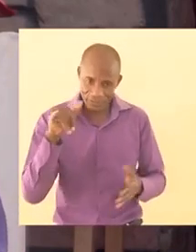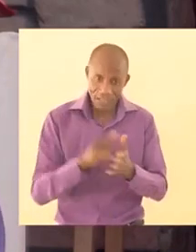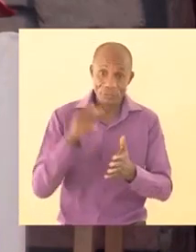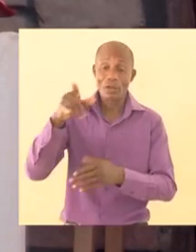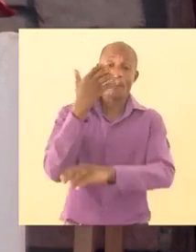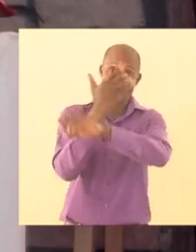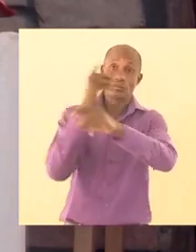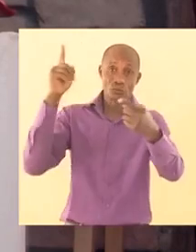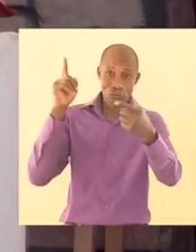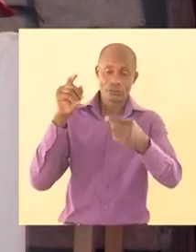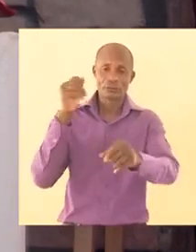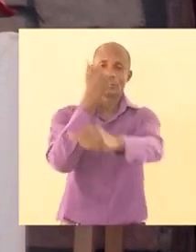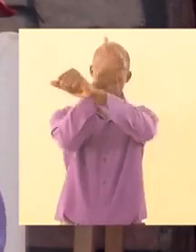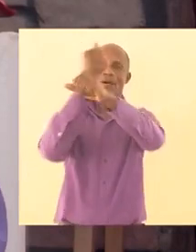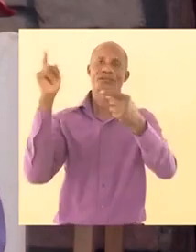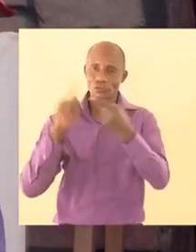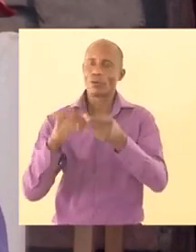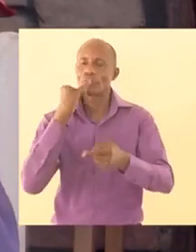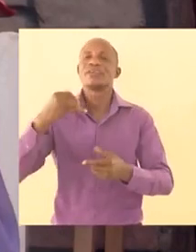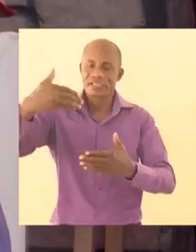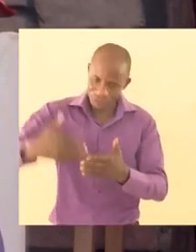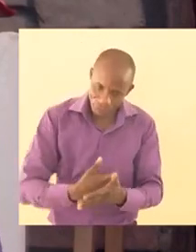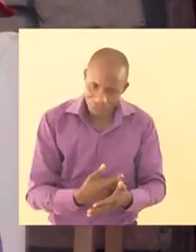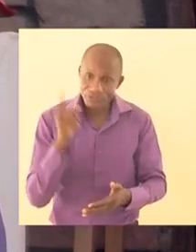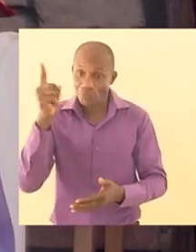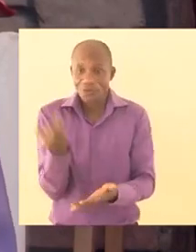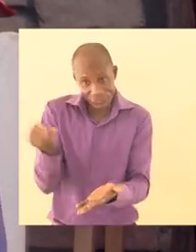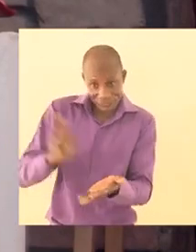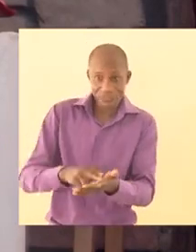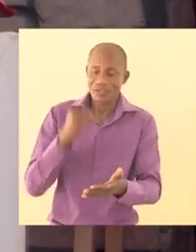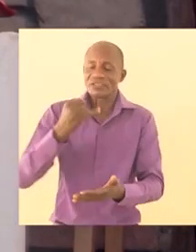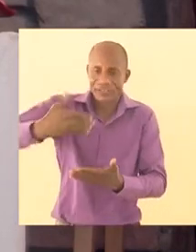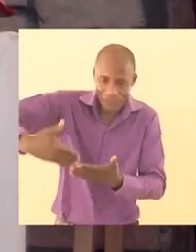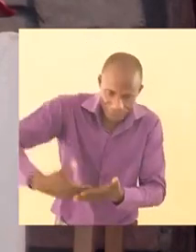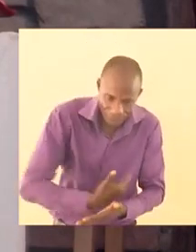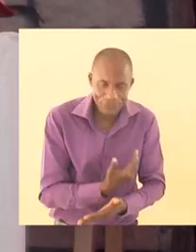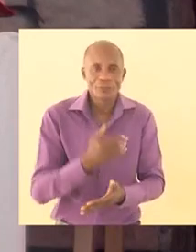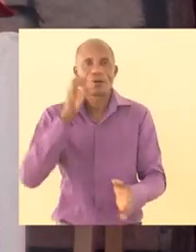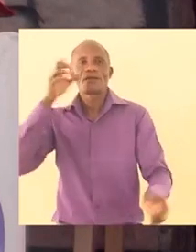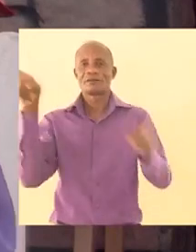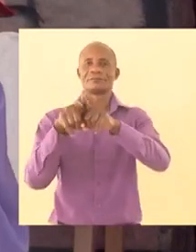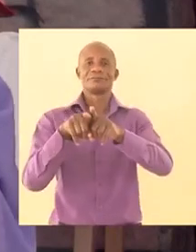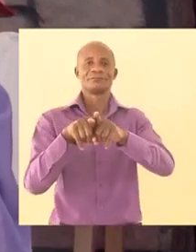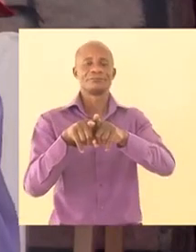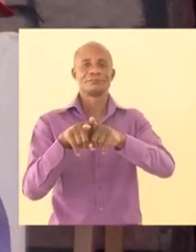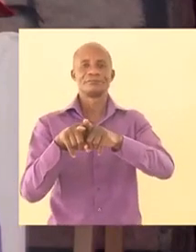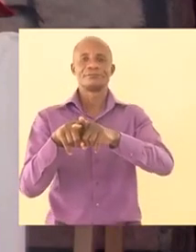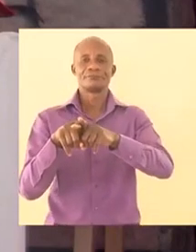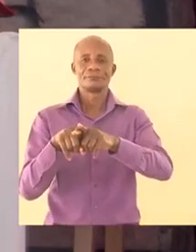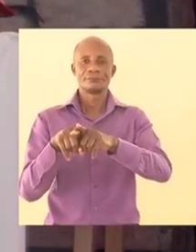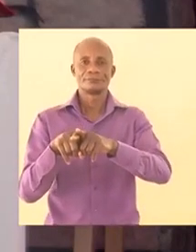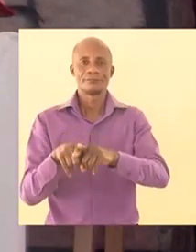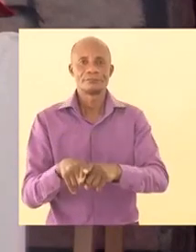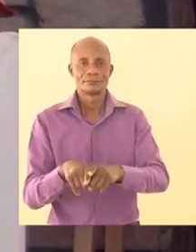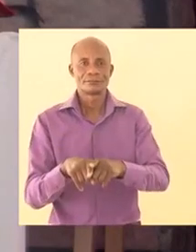bound to is what? The one you signed is the new covenant.